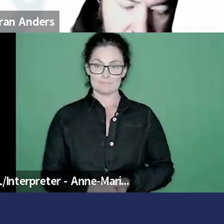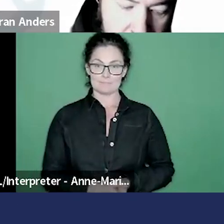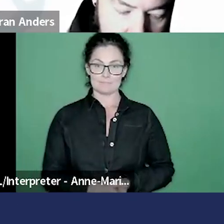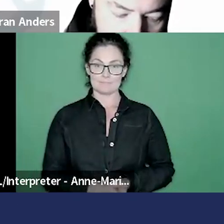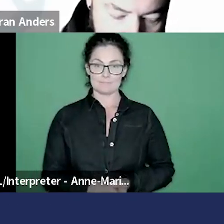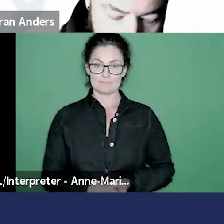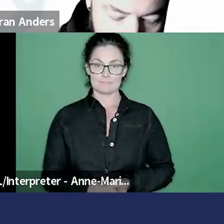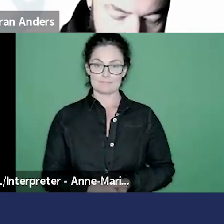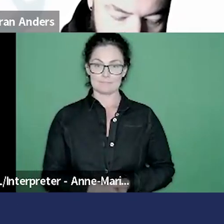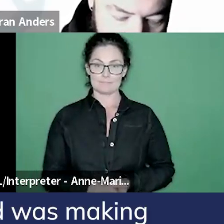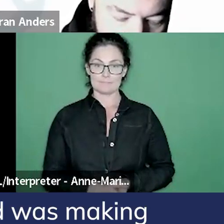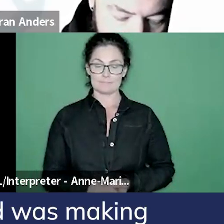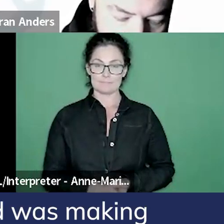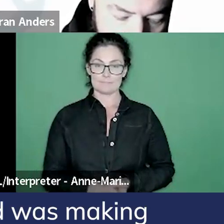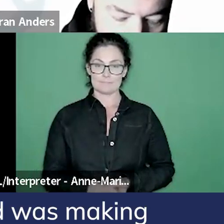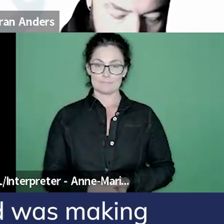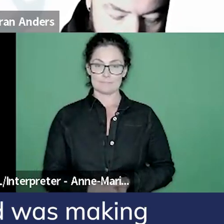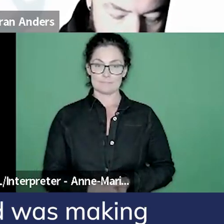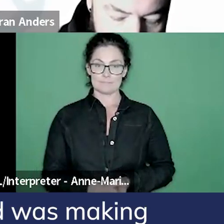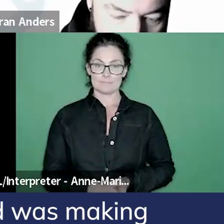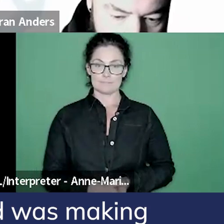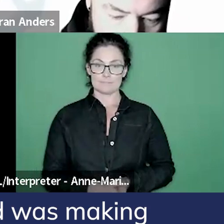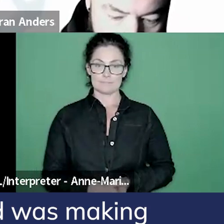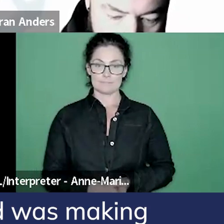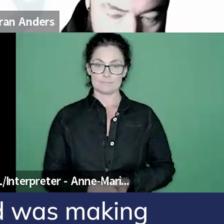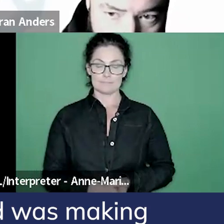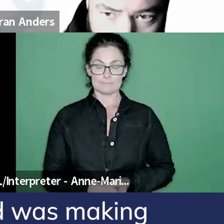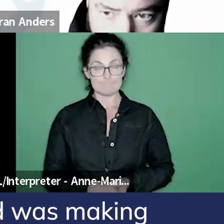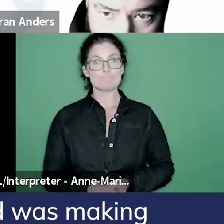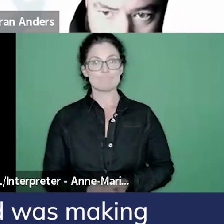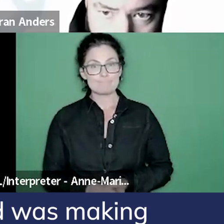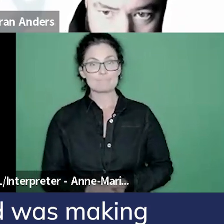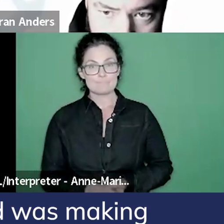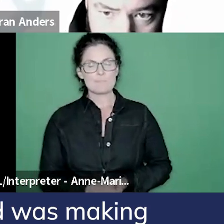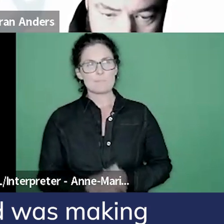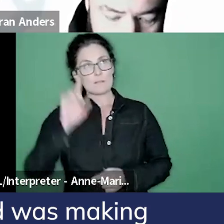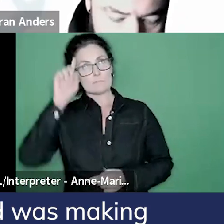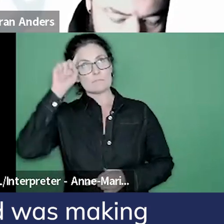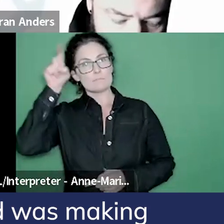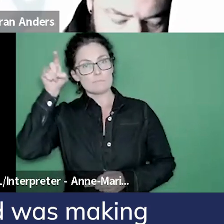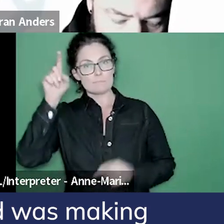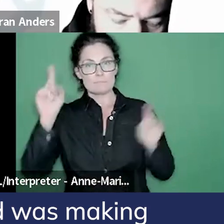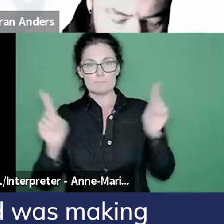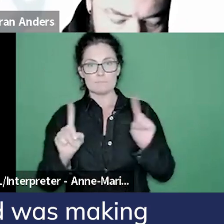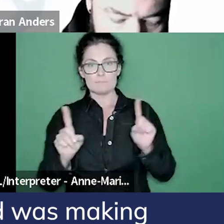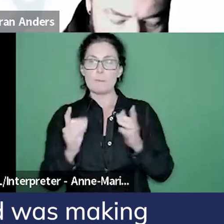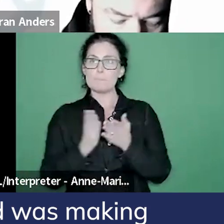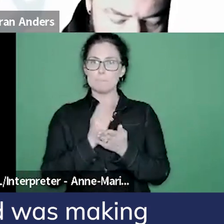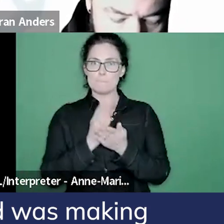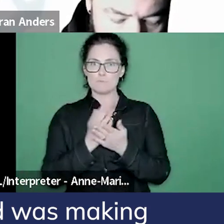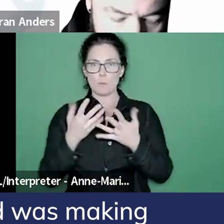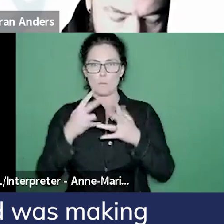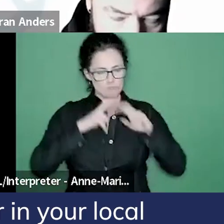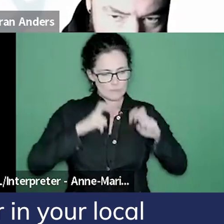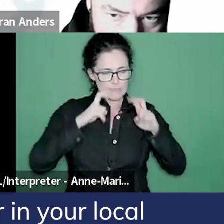screen? Yeah, sure. And the first thing that came into my mind was making sure you've done some